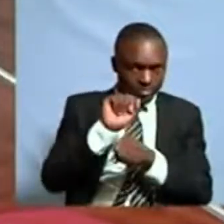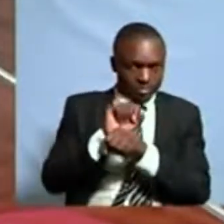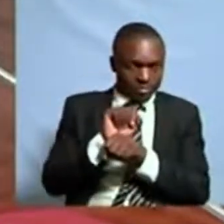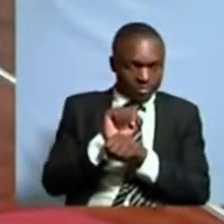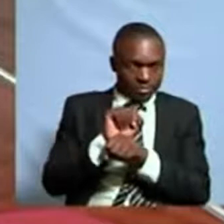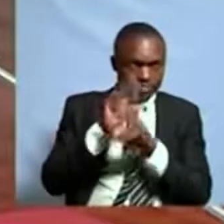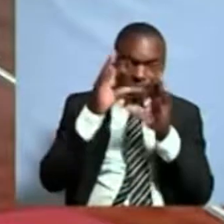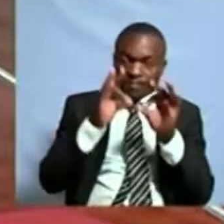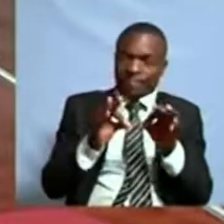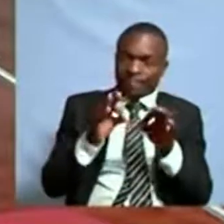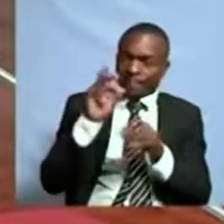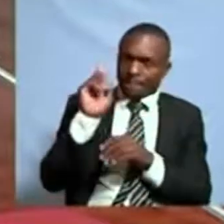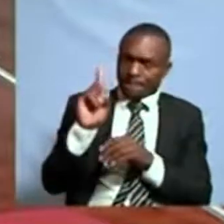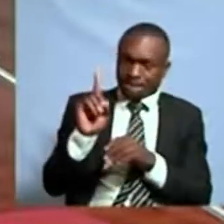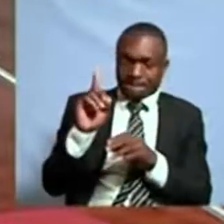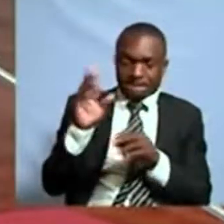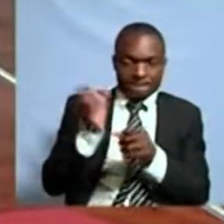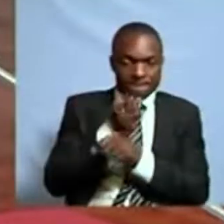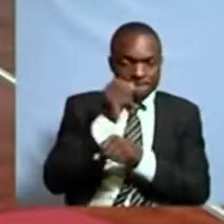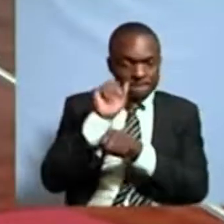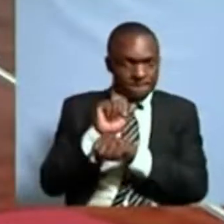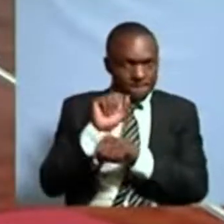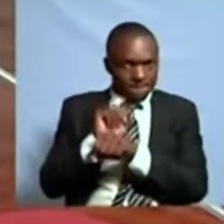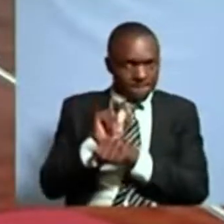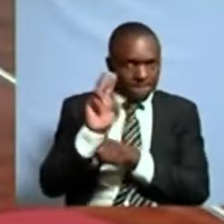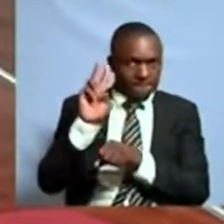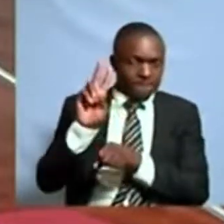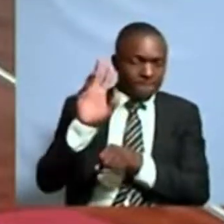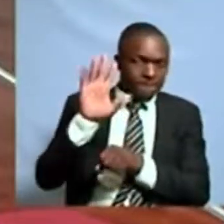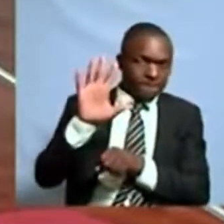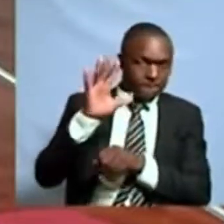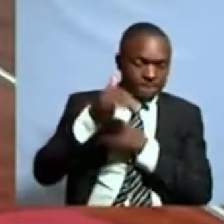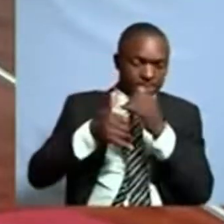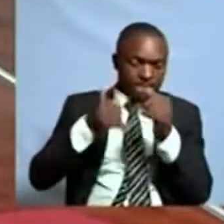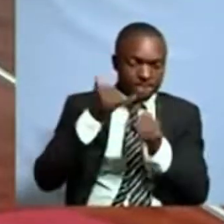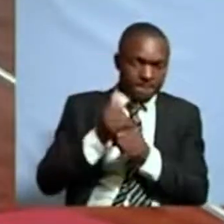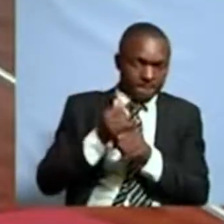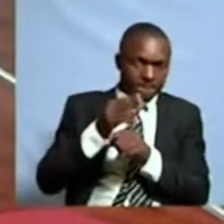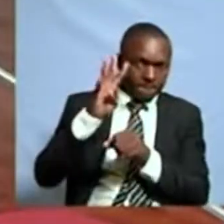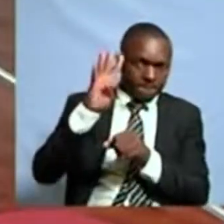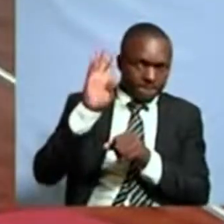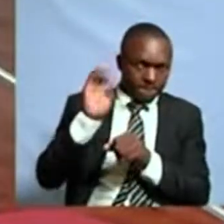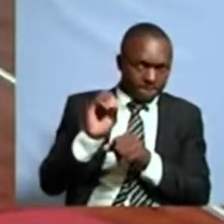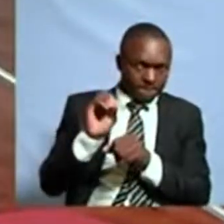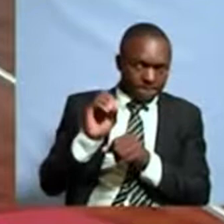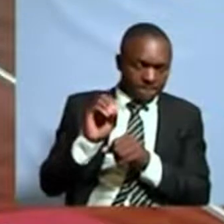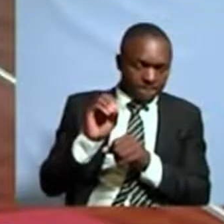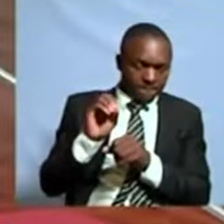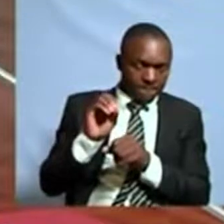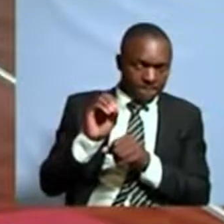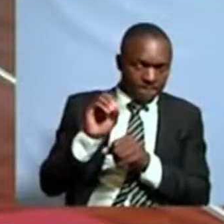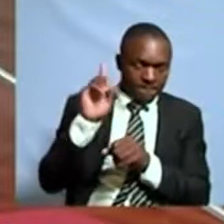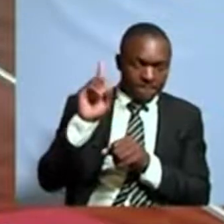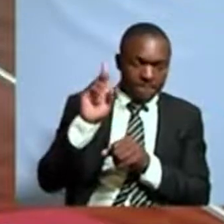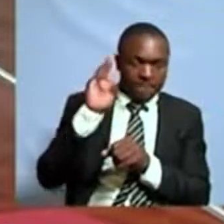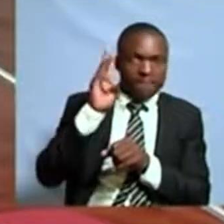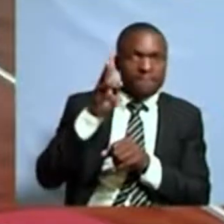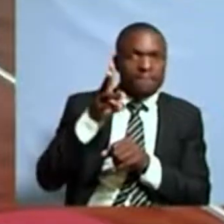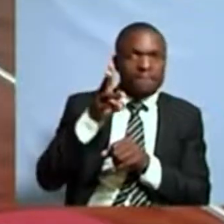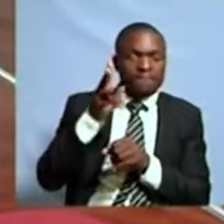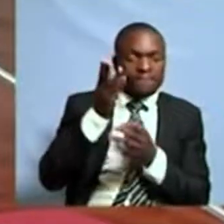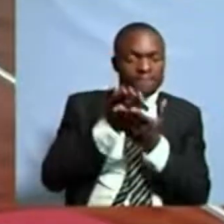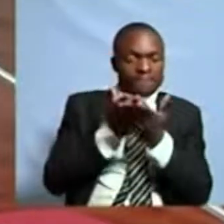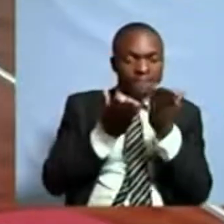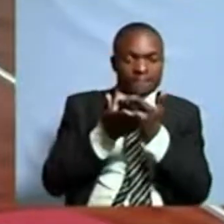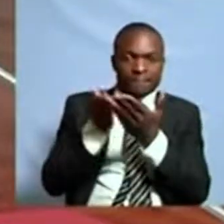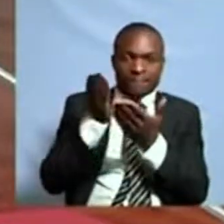So if one got employed at age 25, at age 40, one will have